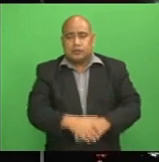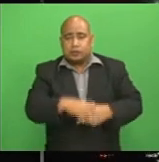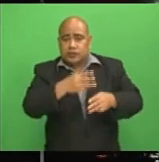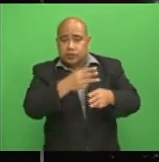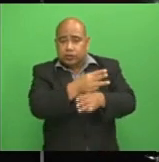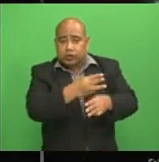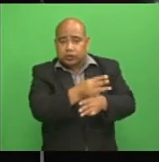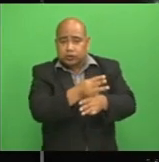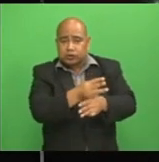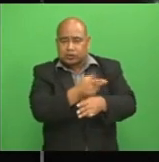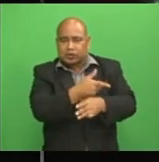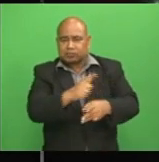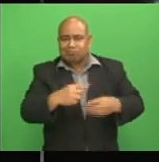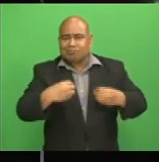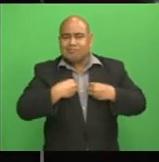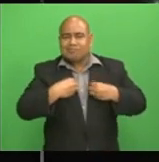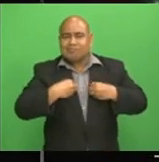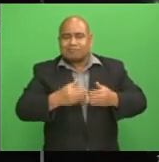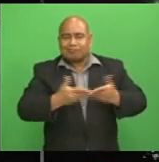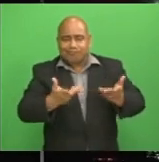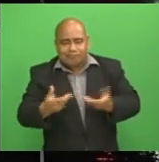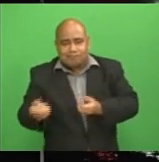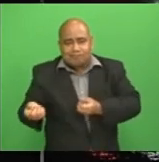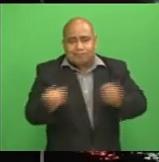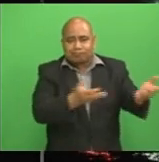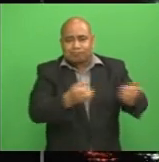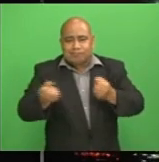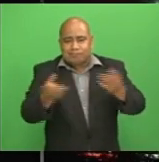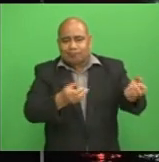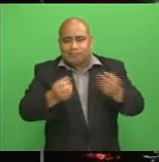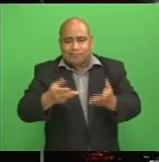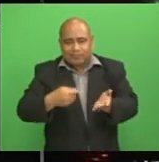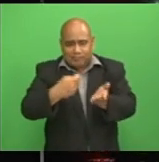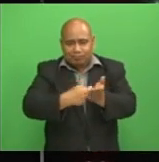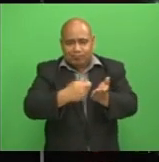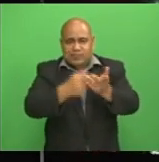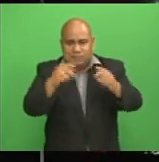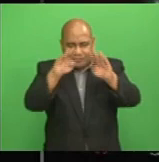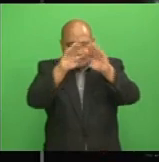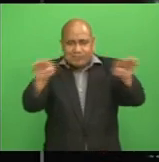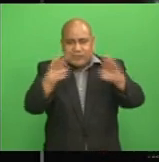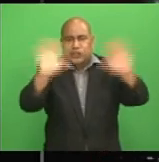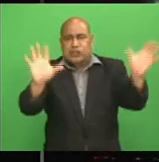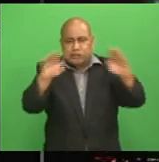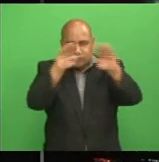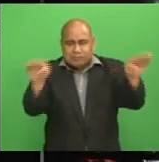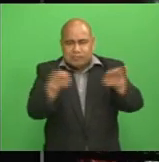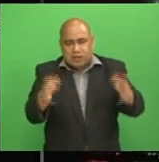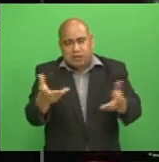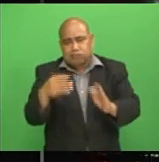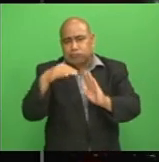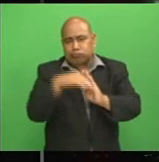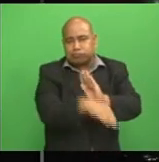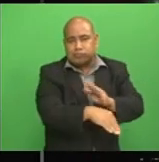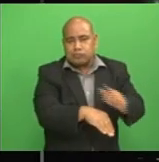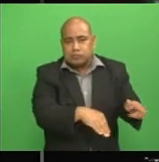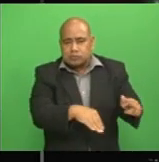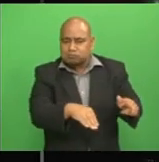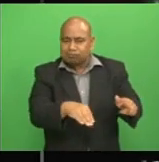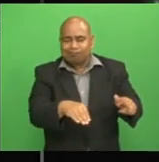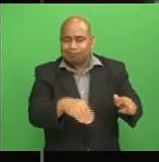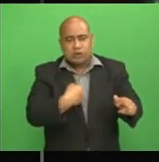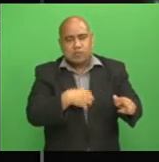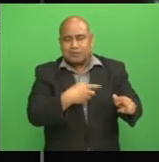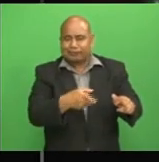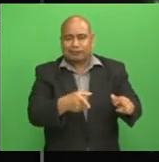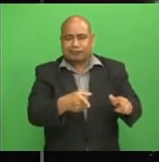as both supply and demand for pine wood and chips have fallen. The Ministry of Forests confirms a shrink in the construction industry. A fall in demand